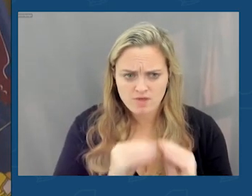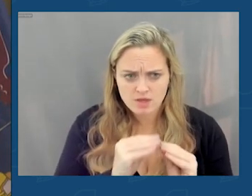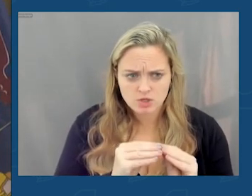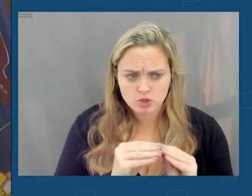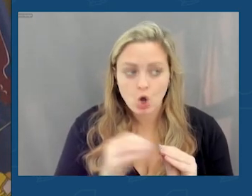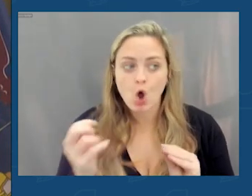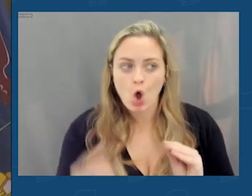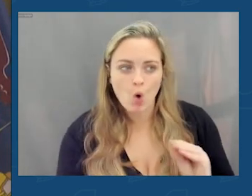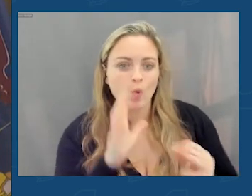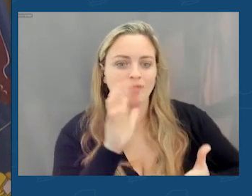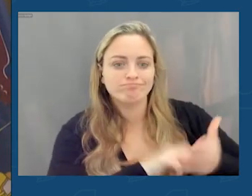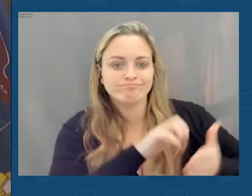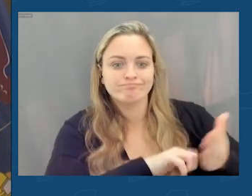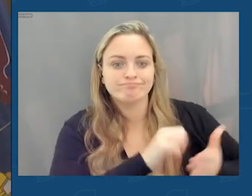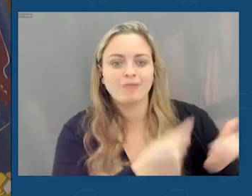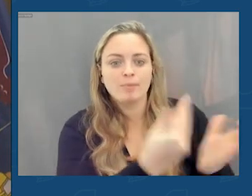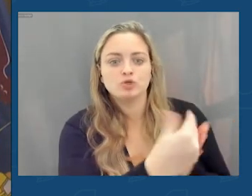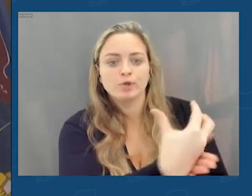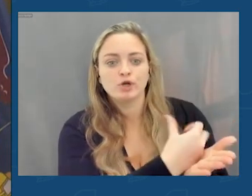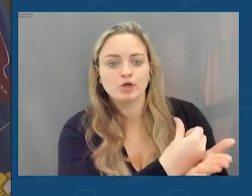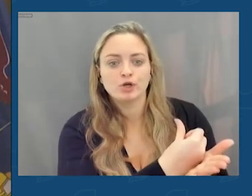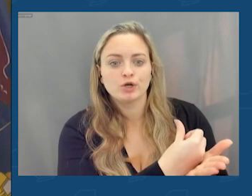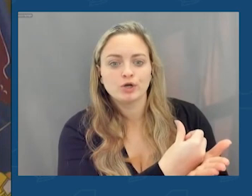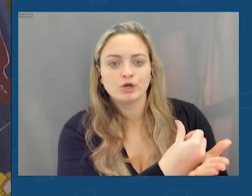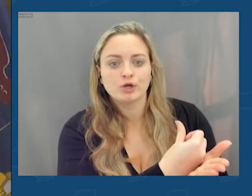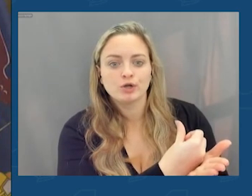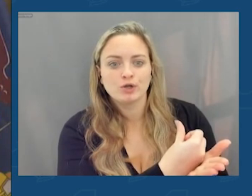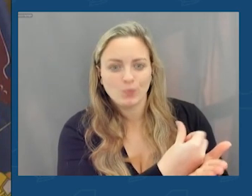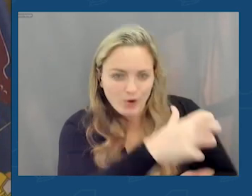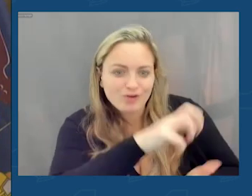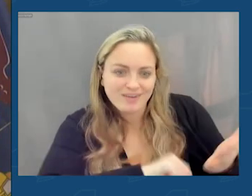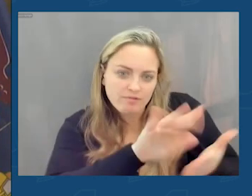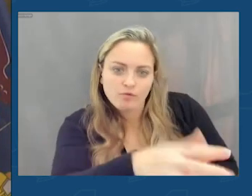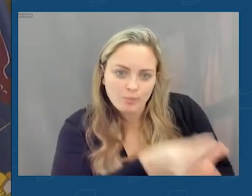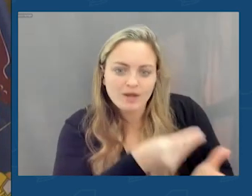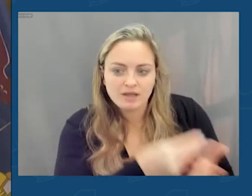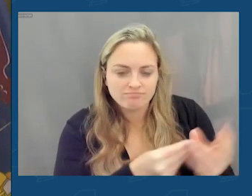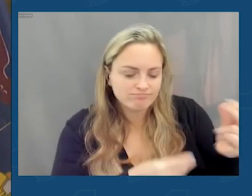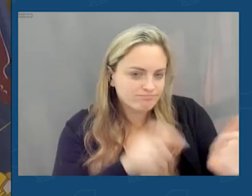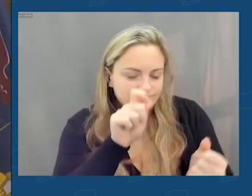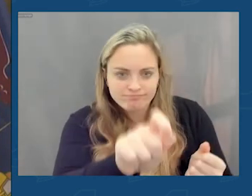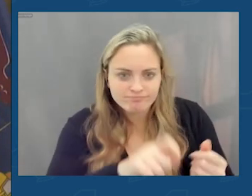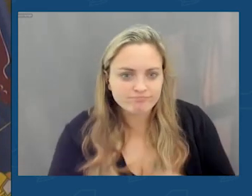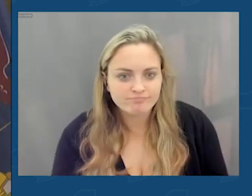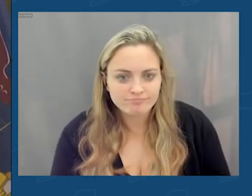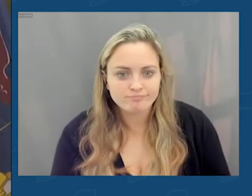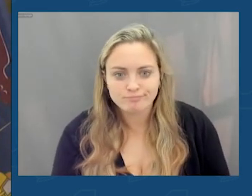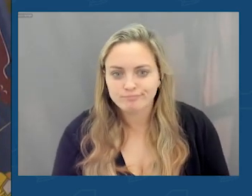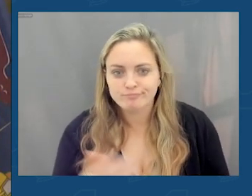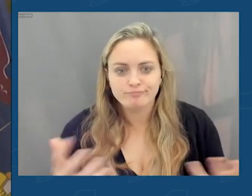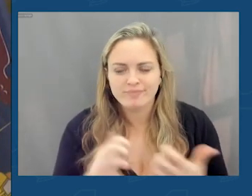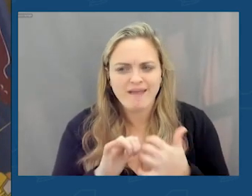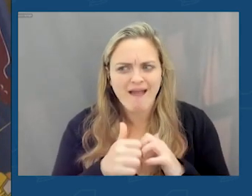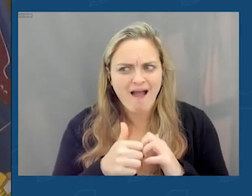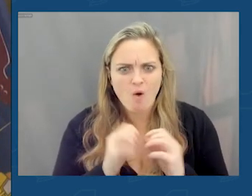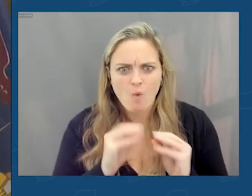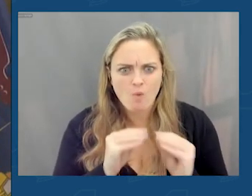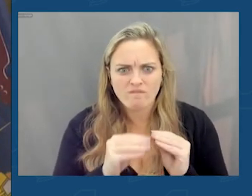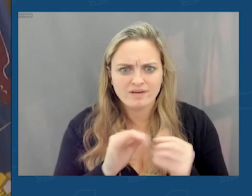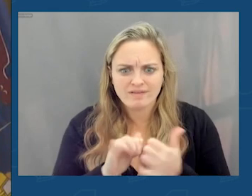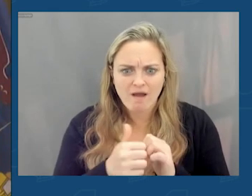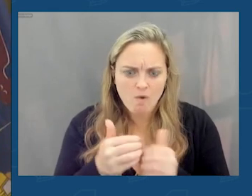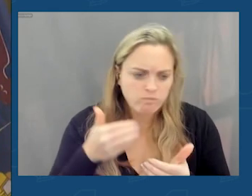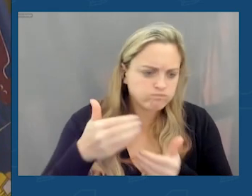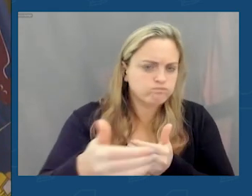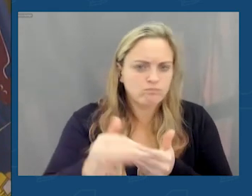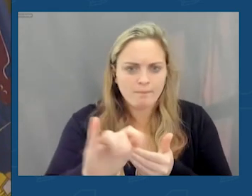garnish your wages. That's a big word for saying we're taking your money, okay? They're taking your money. So how are you going to get ahead?